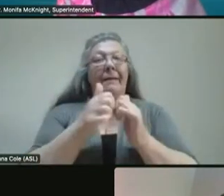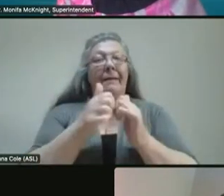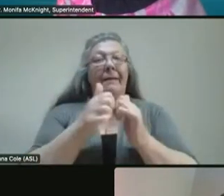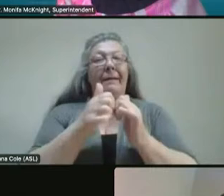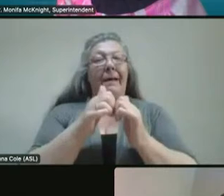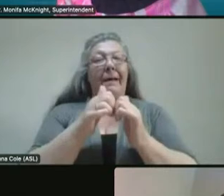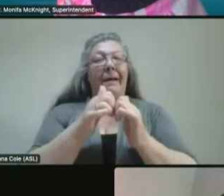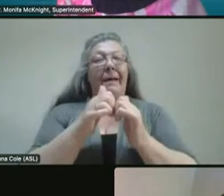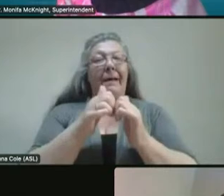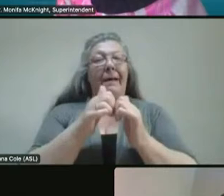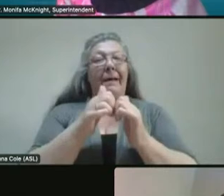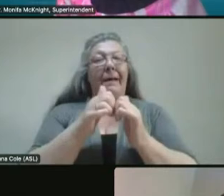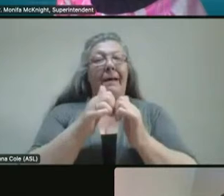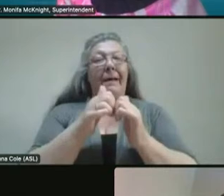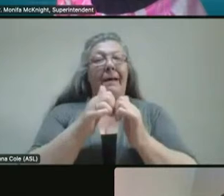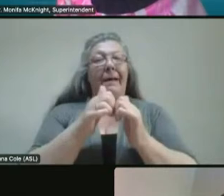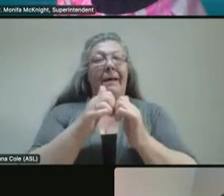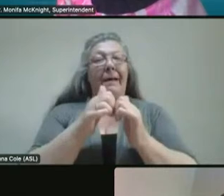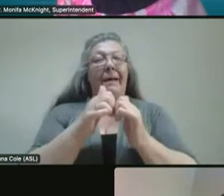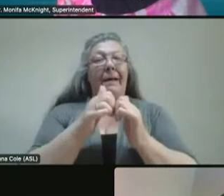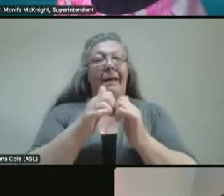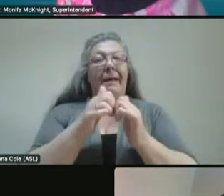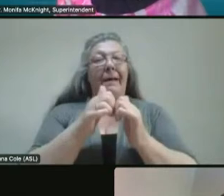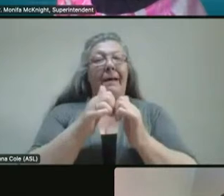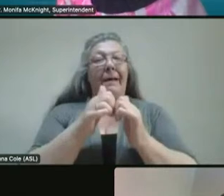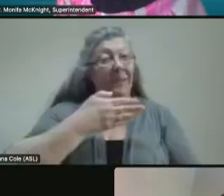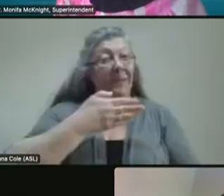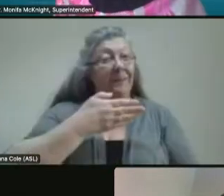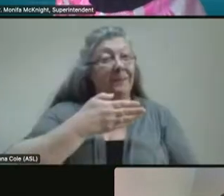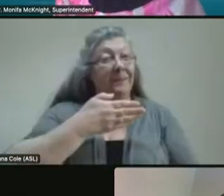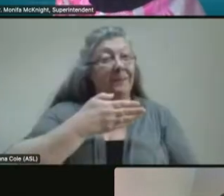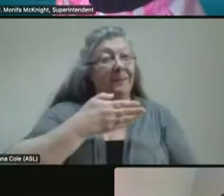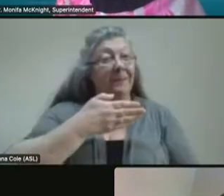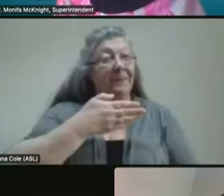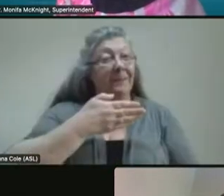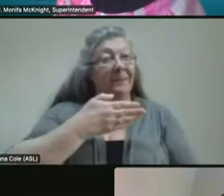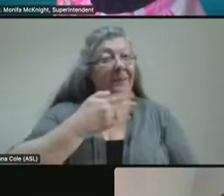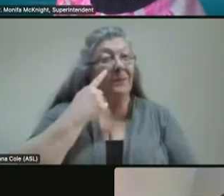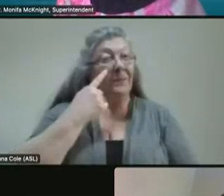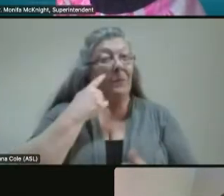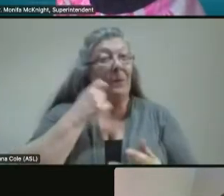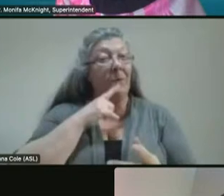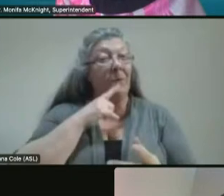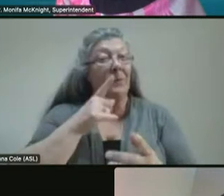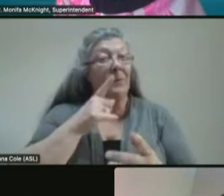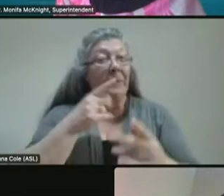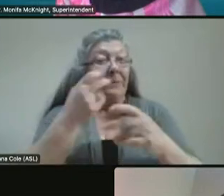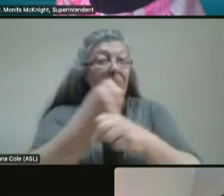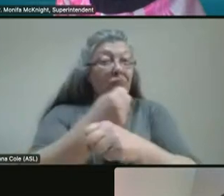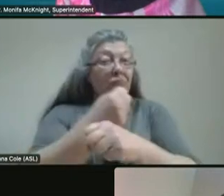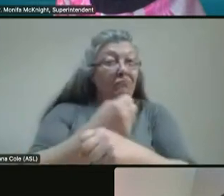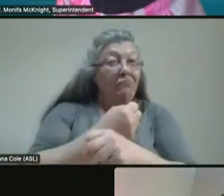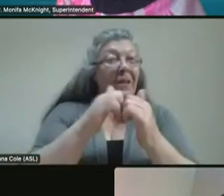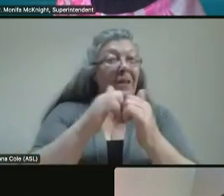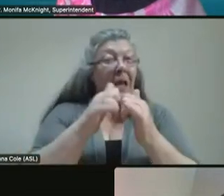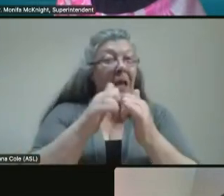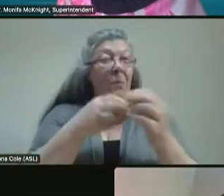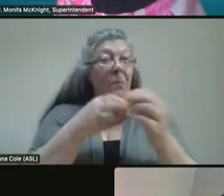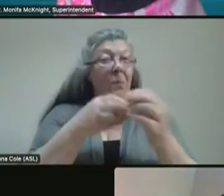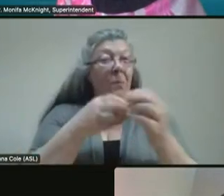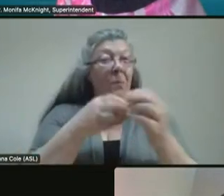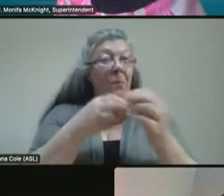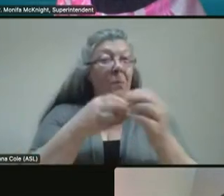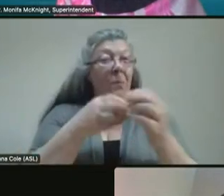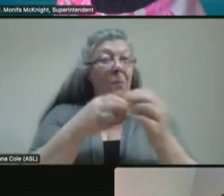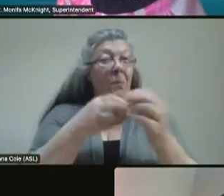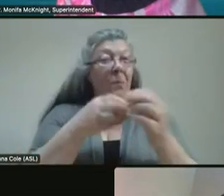end, because we want to be strategic about the way that we're allocating our dollars. So instead of waiting until we're halfway through the year and then